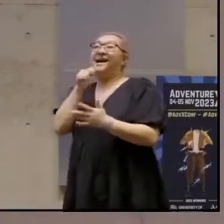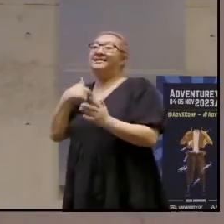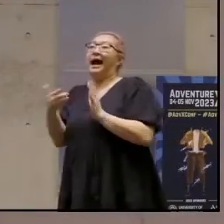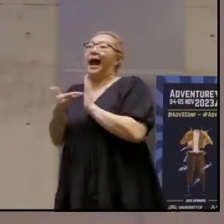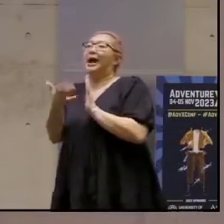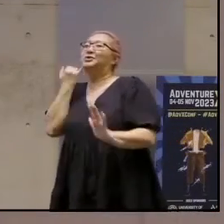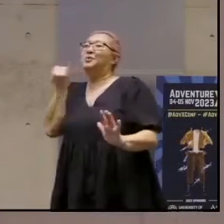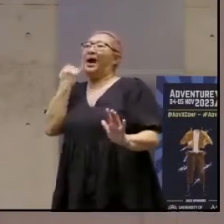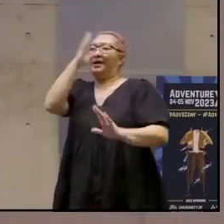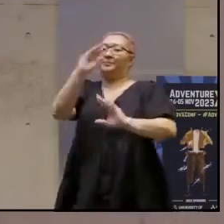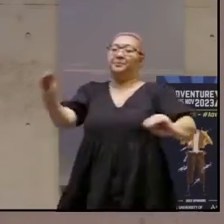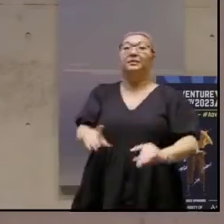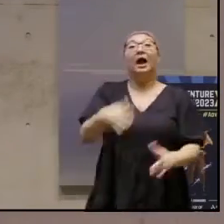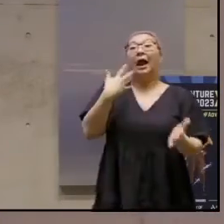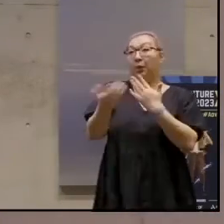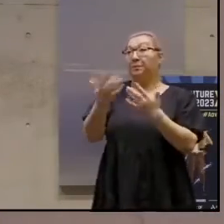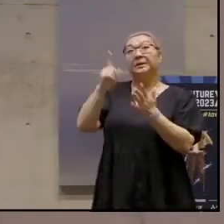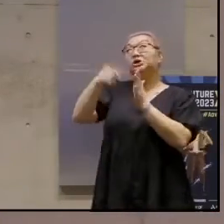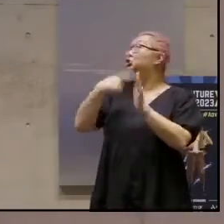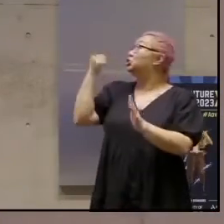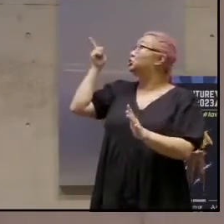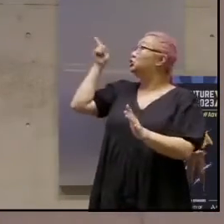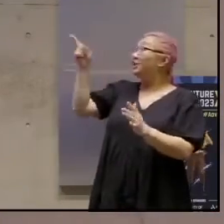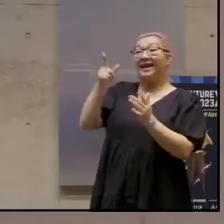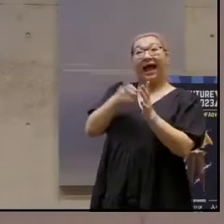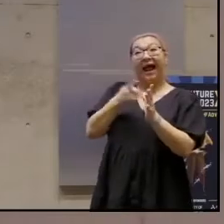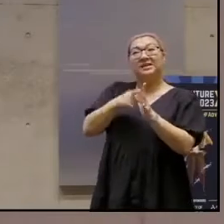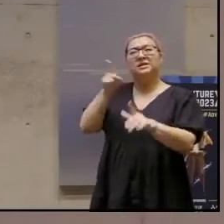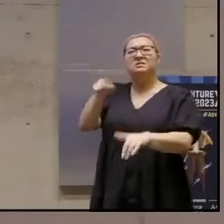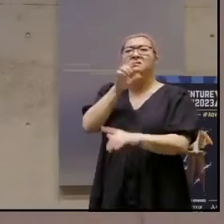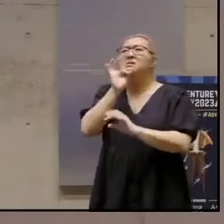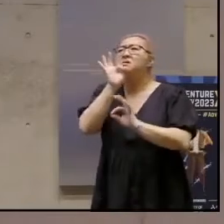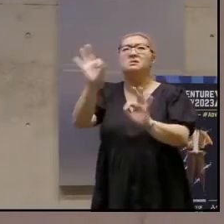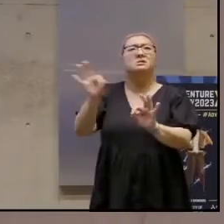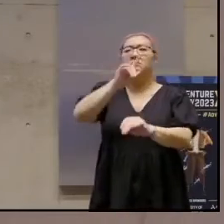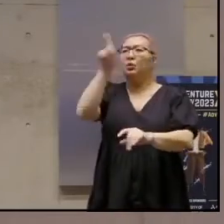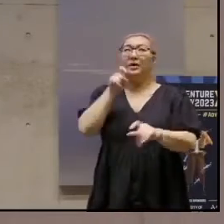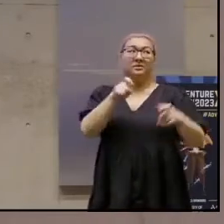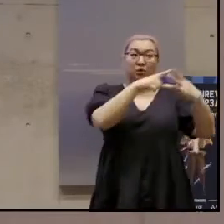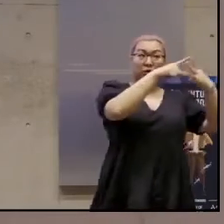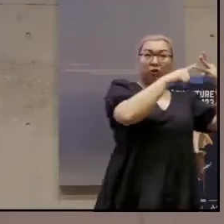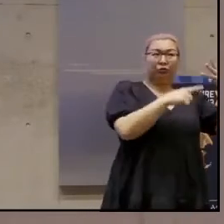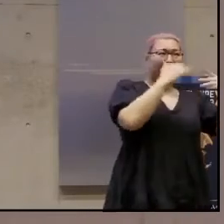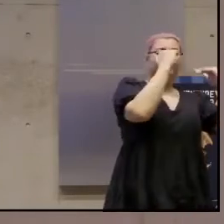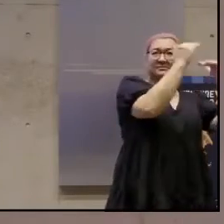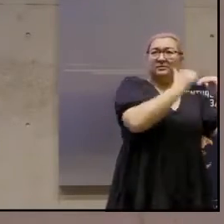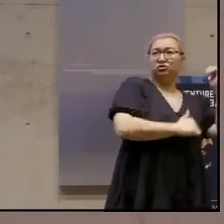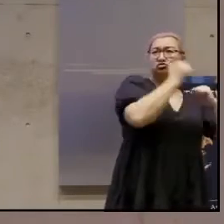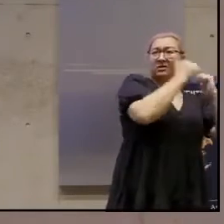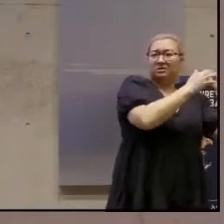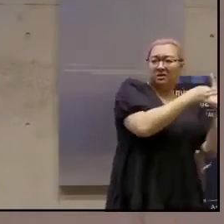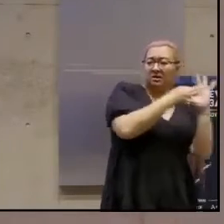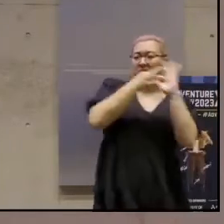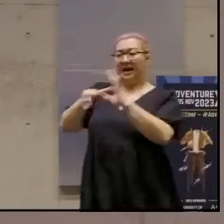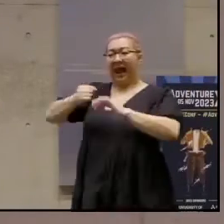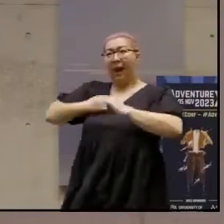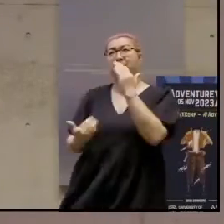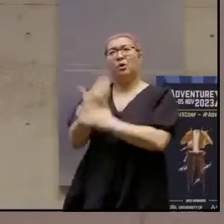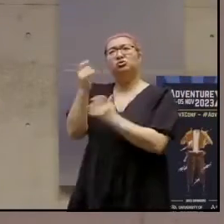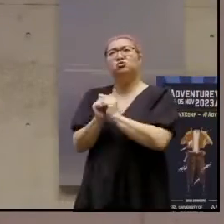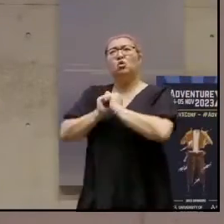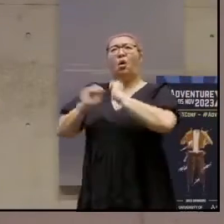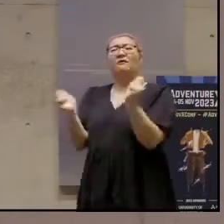that, and then decides to go to nature to look for different structures instead of the orgasmic, well, the male